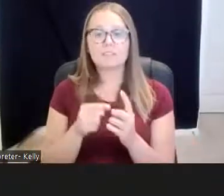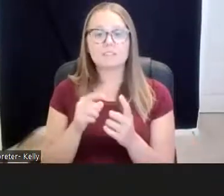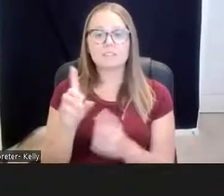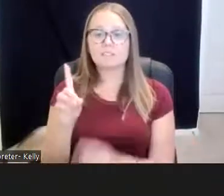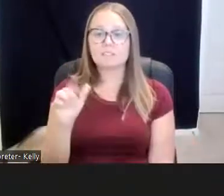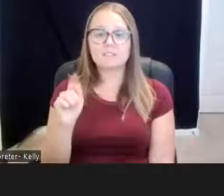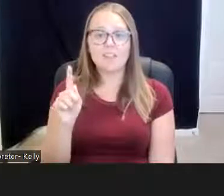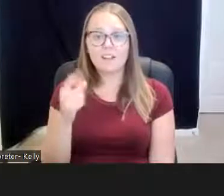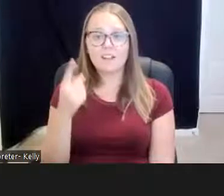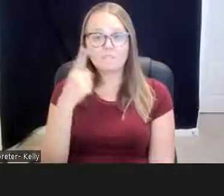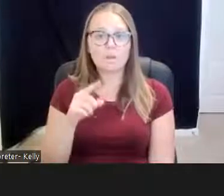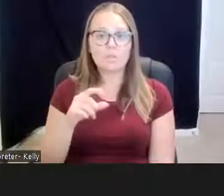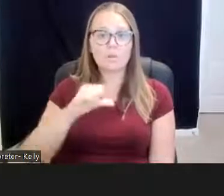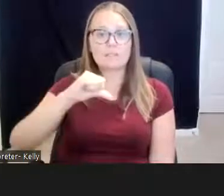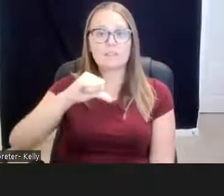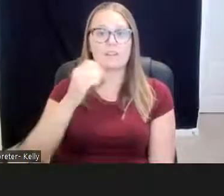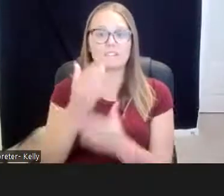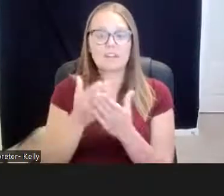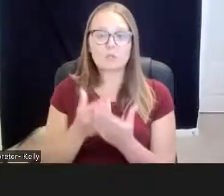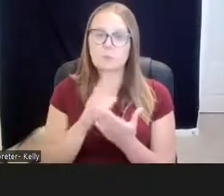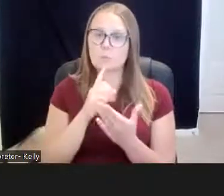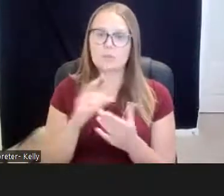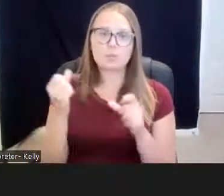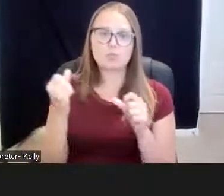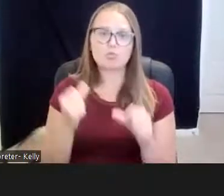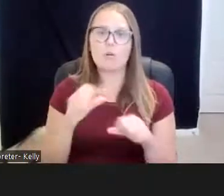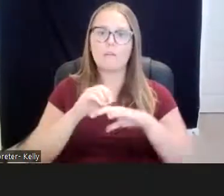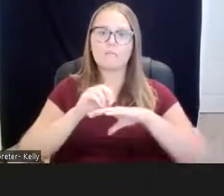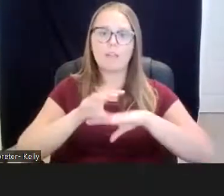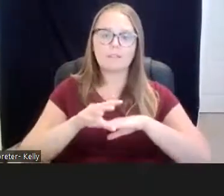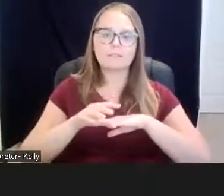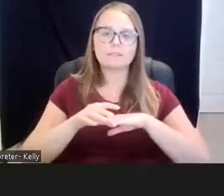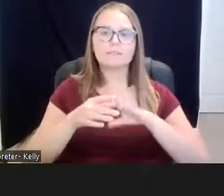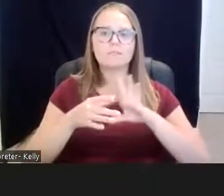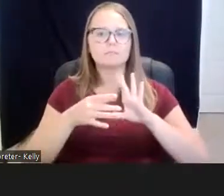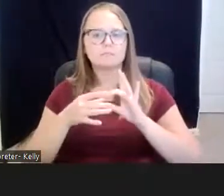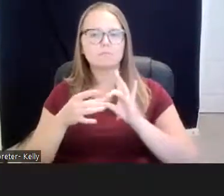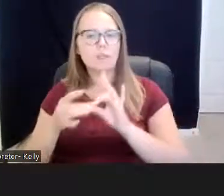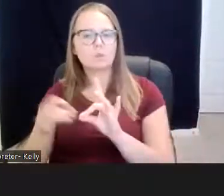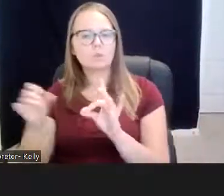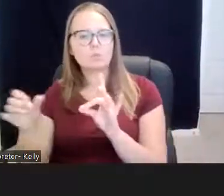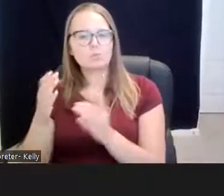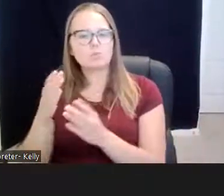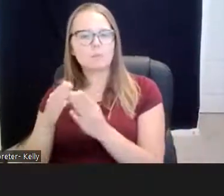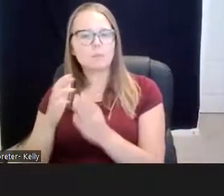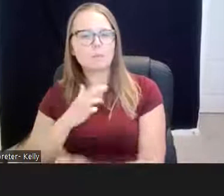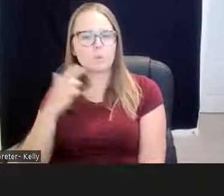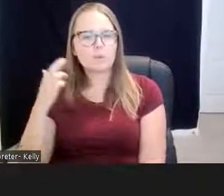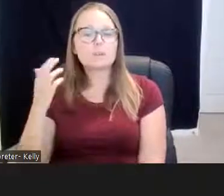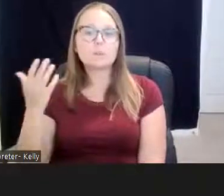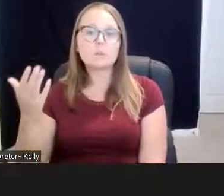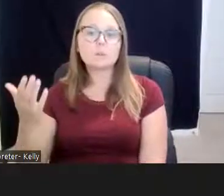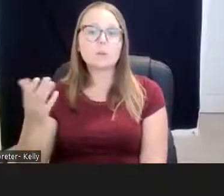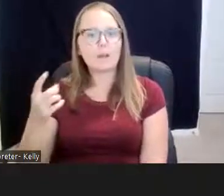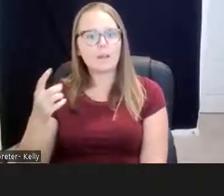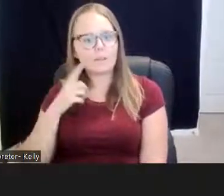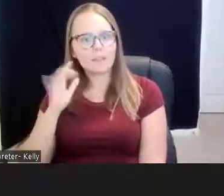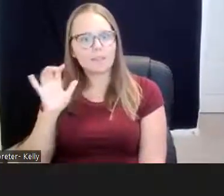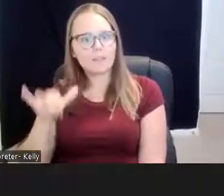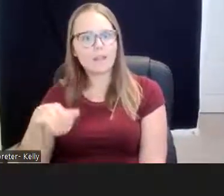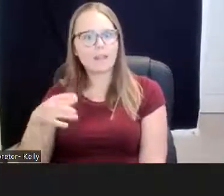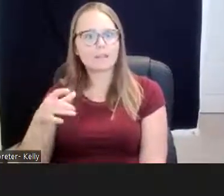effects relative to some of the risks. And so I think that's an